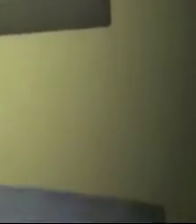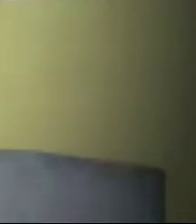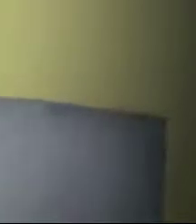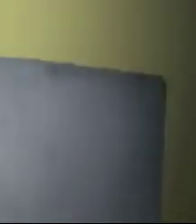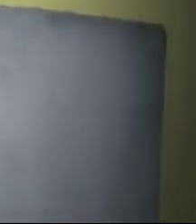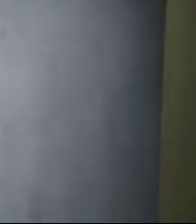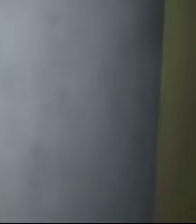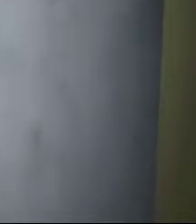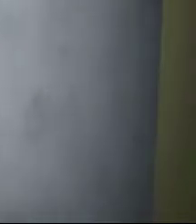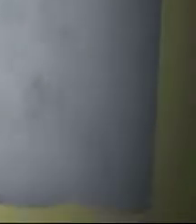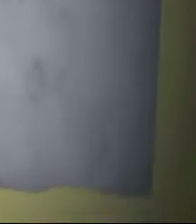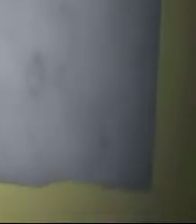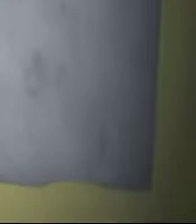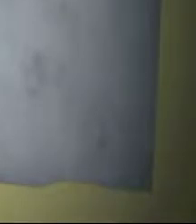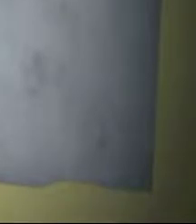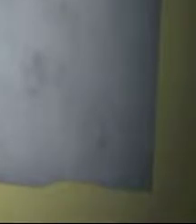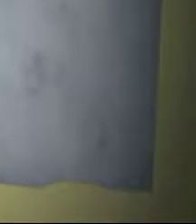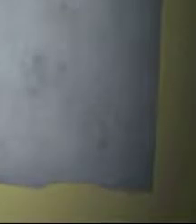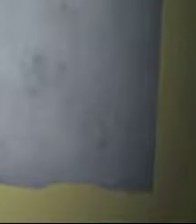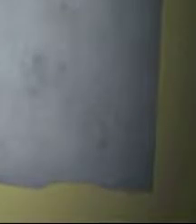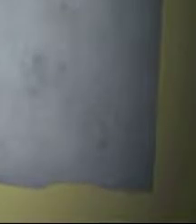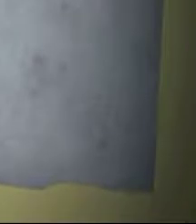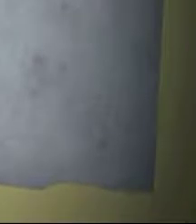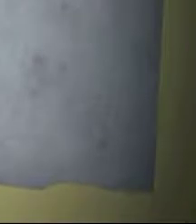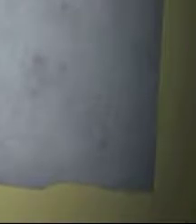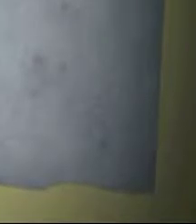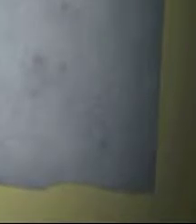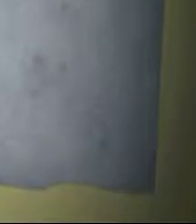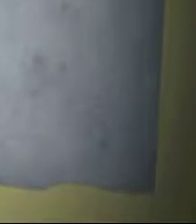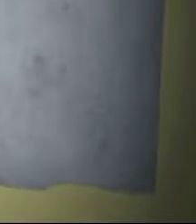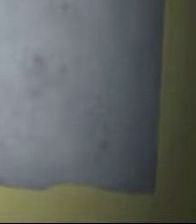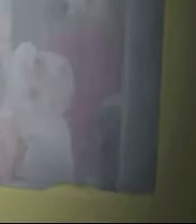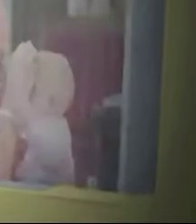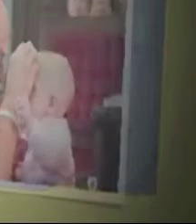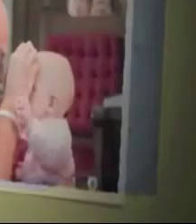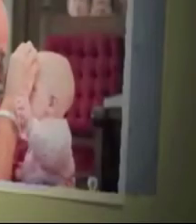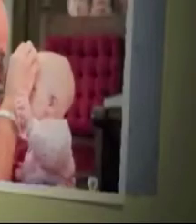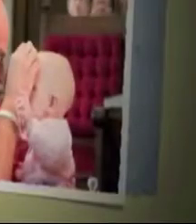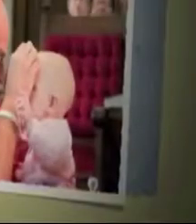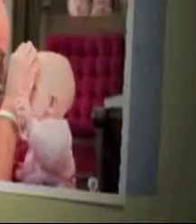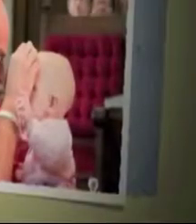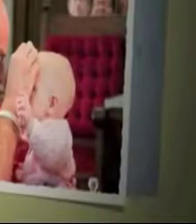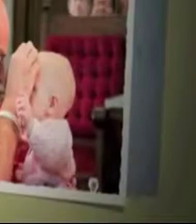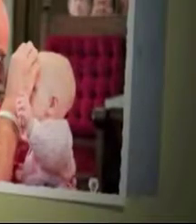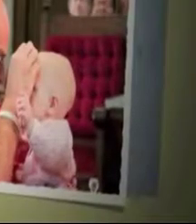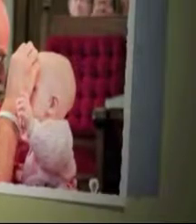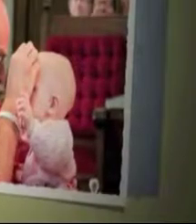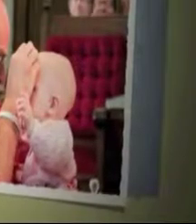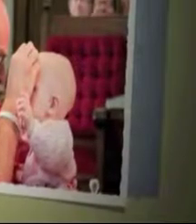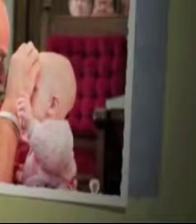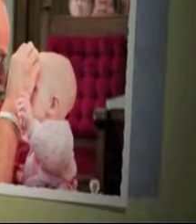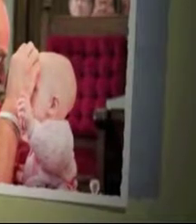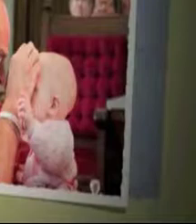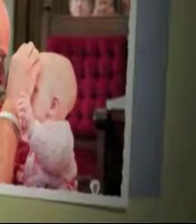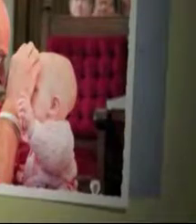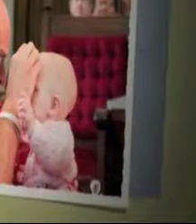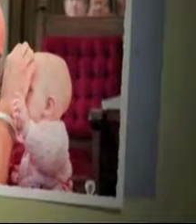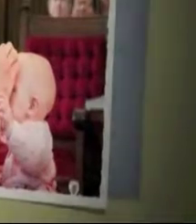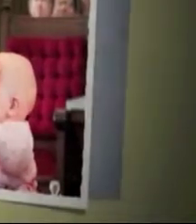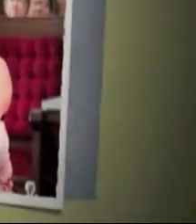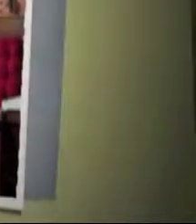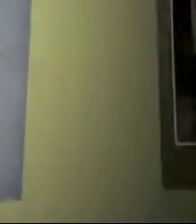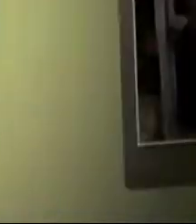diverse families and youth. MCC Toronto is now one of the very few places people can go if they want their children raised in a